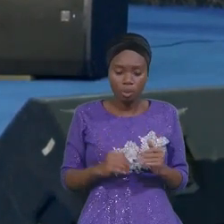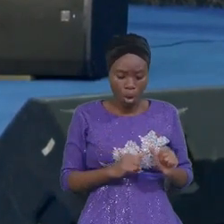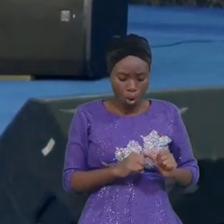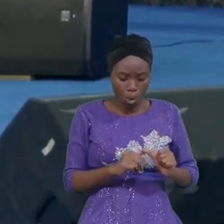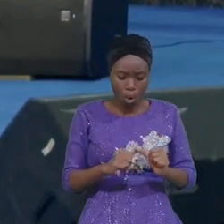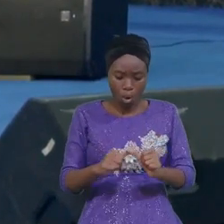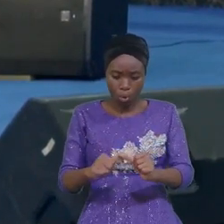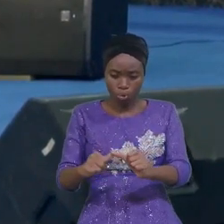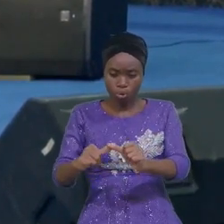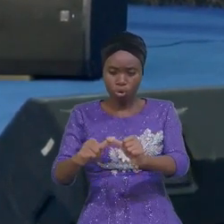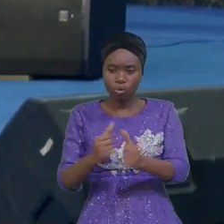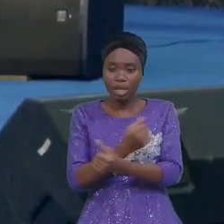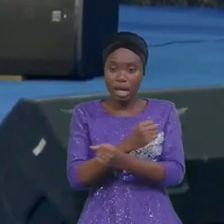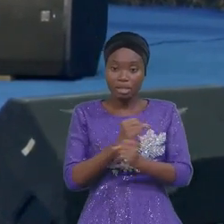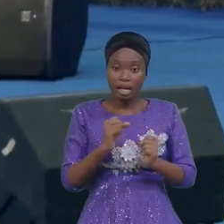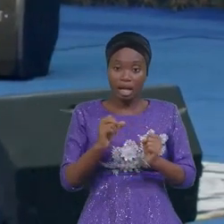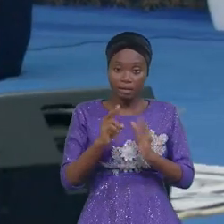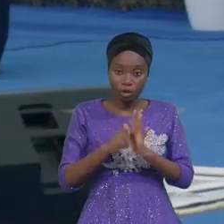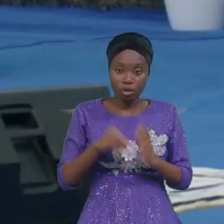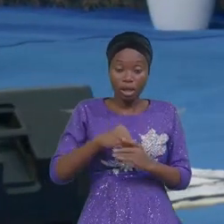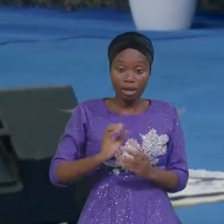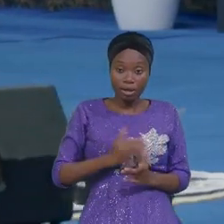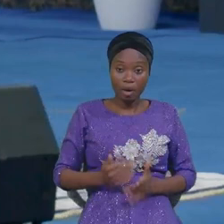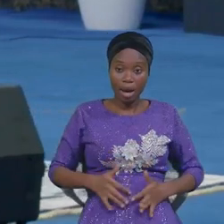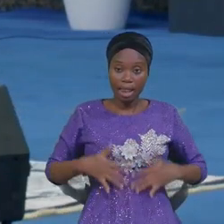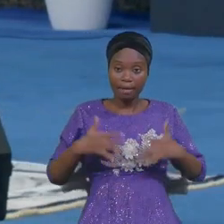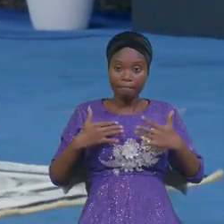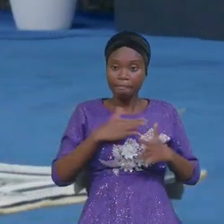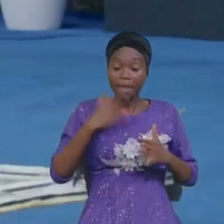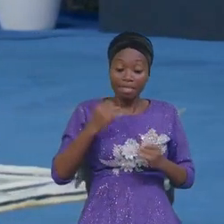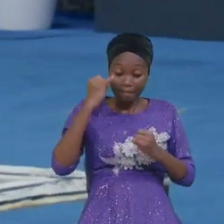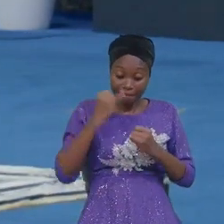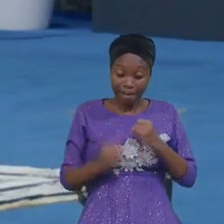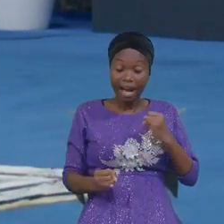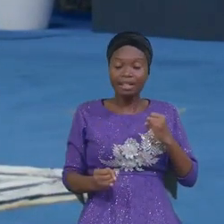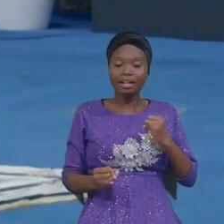continuing salvation in our lives, and then the final